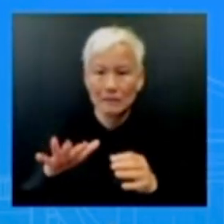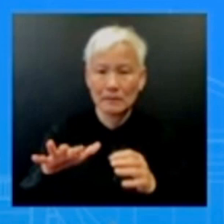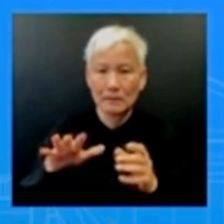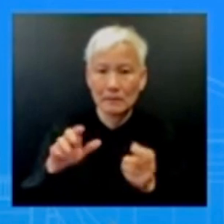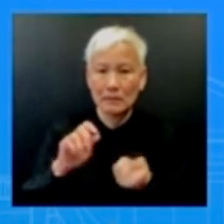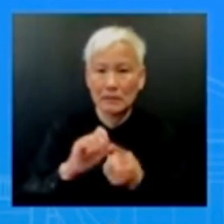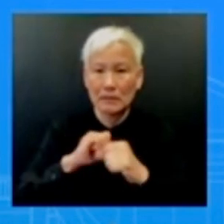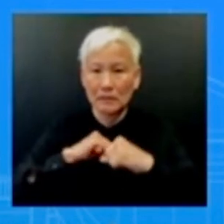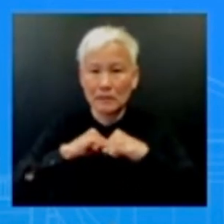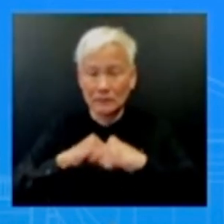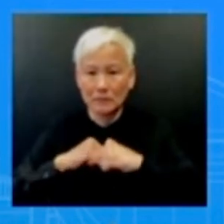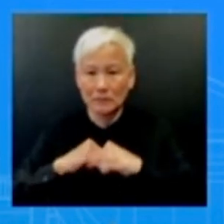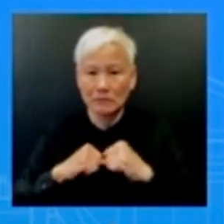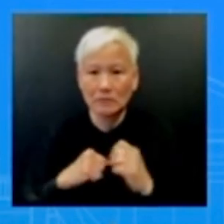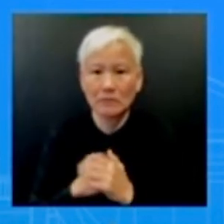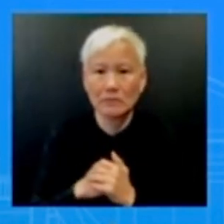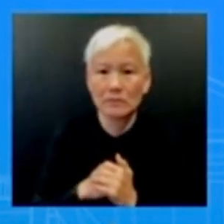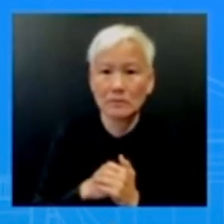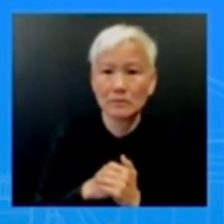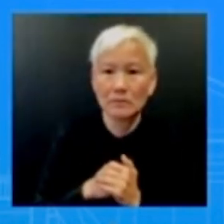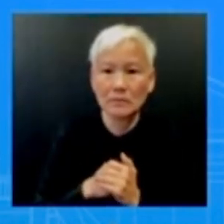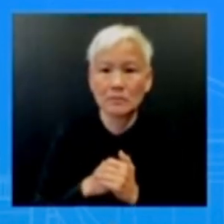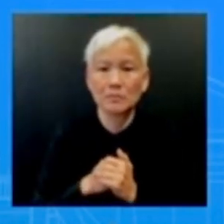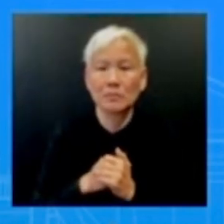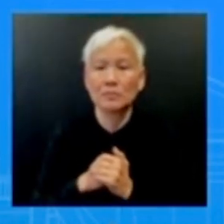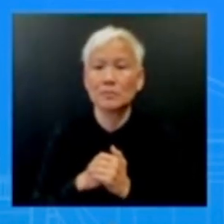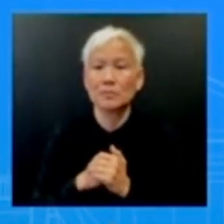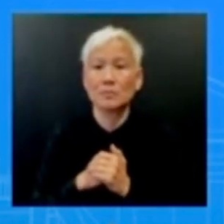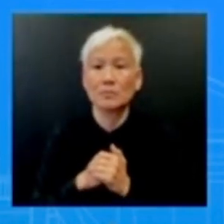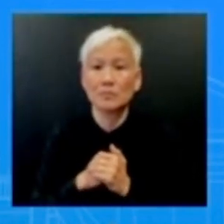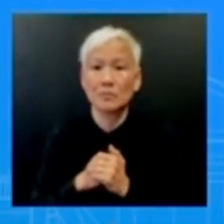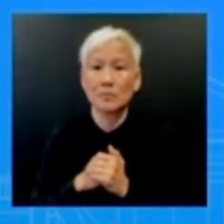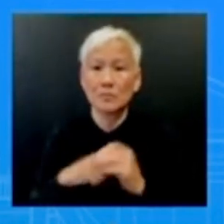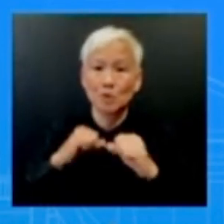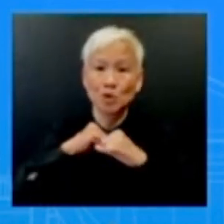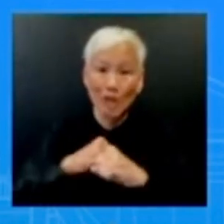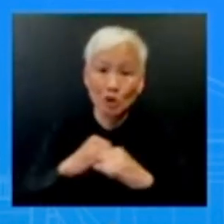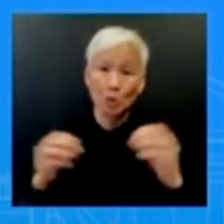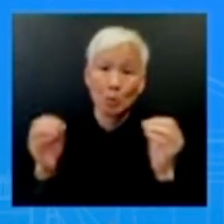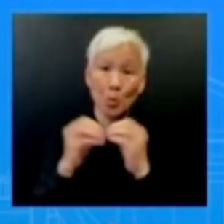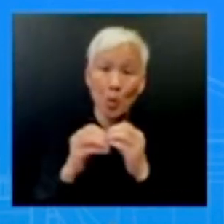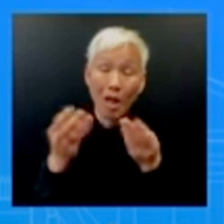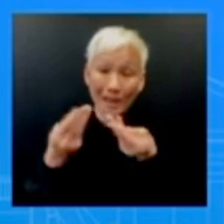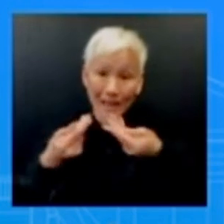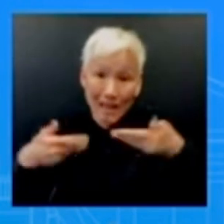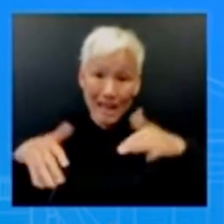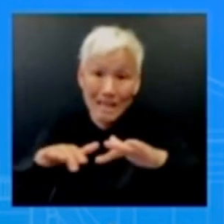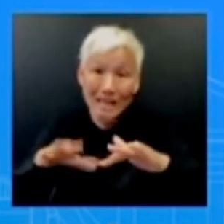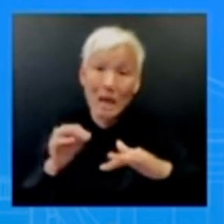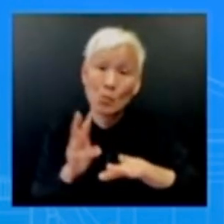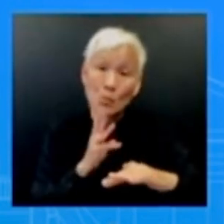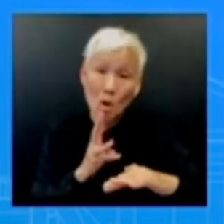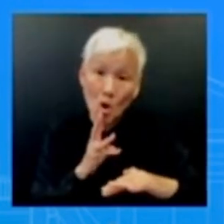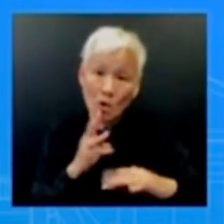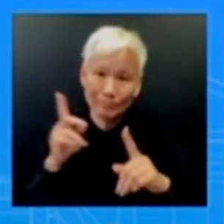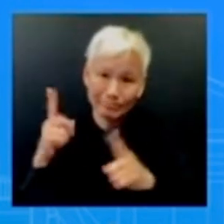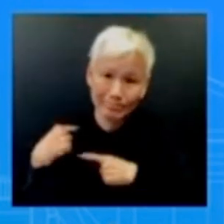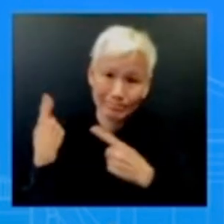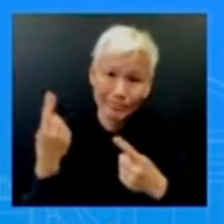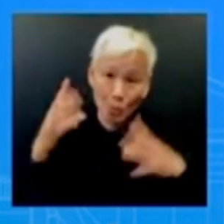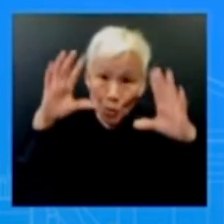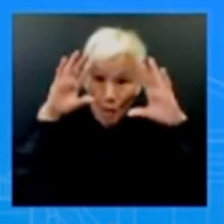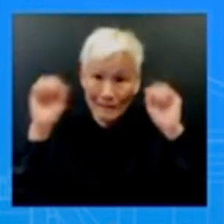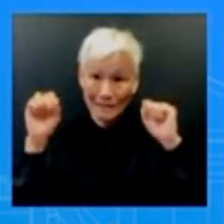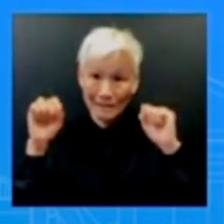president has done, protected more lands and waters in his first year than any president since JFK. He just last week, he